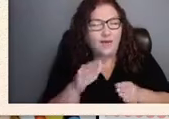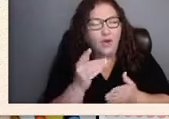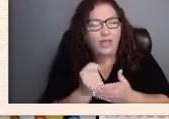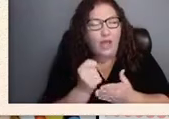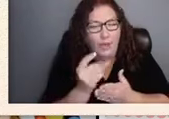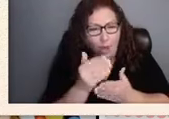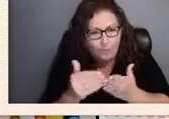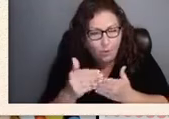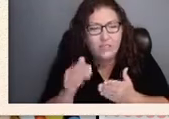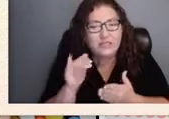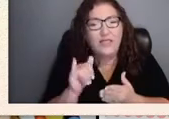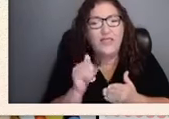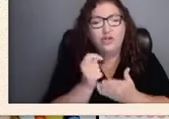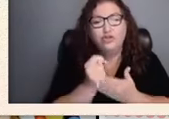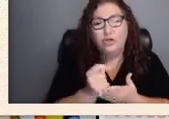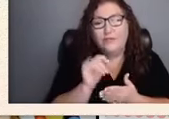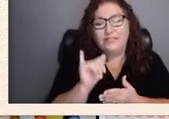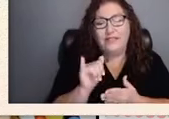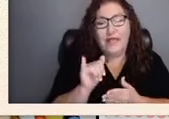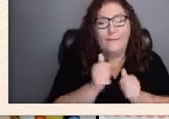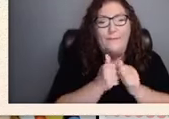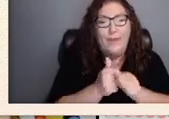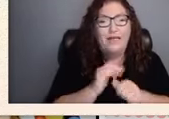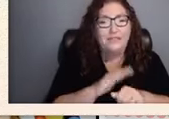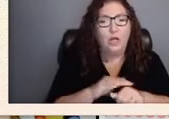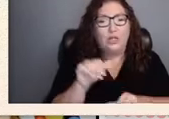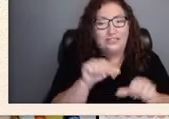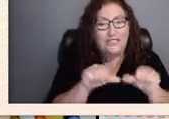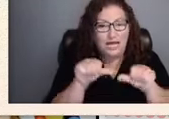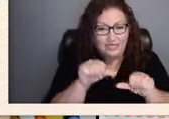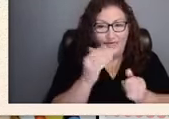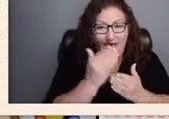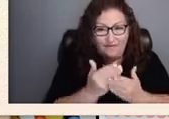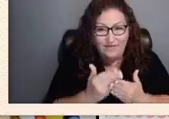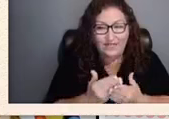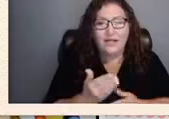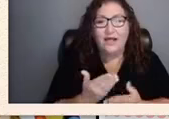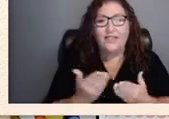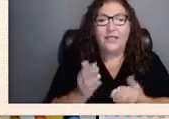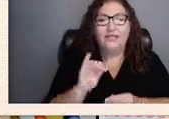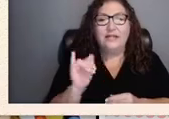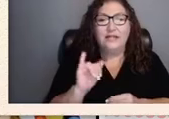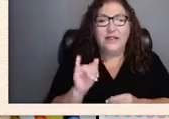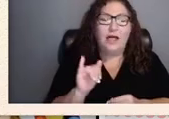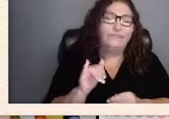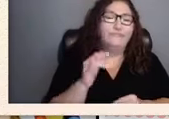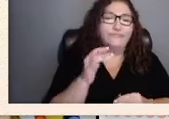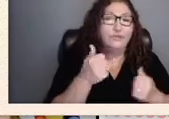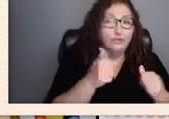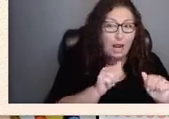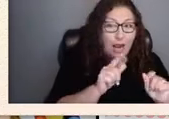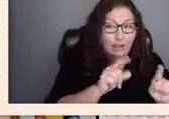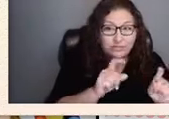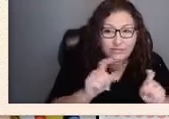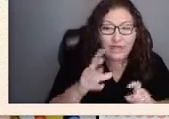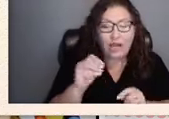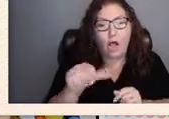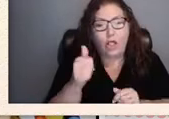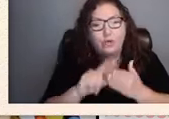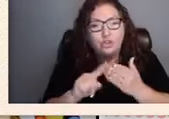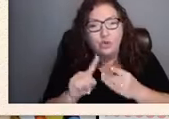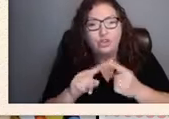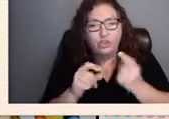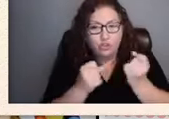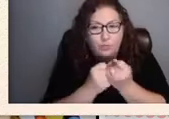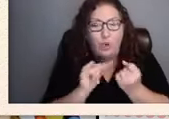treatments that are based in the scientific evidence. They have things like randomized trials and other research to support that they work. Most of